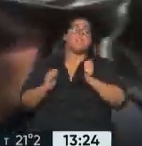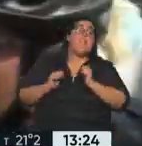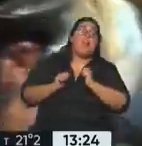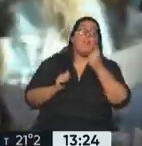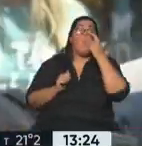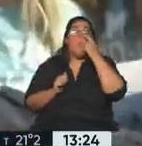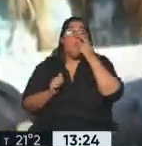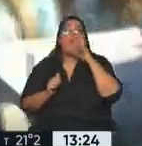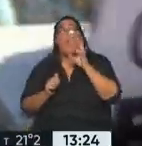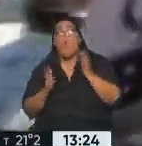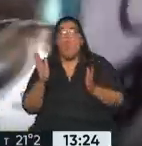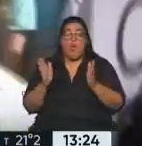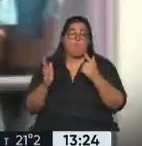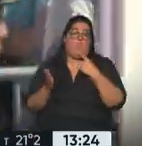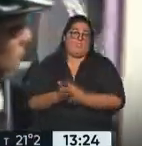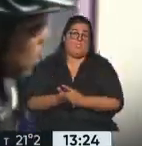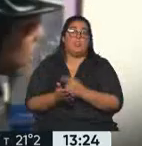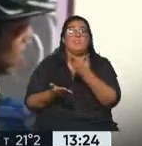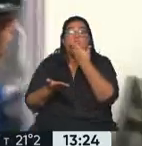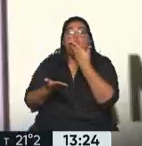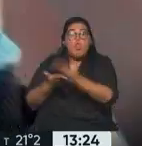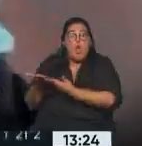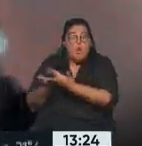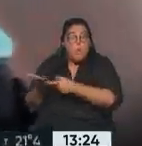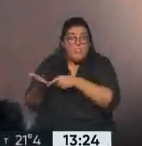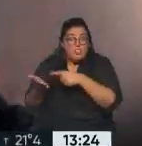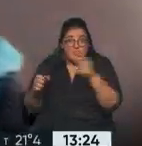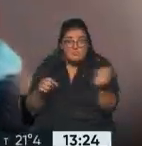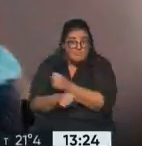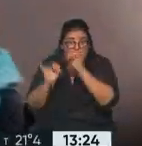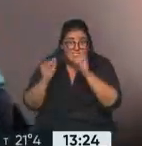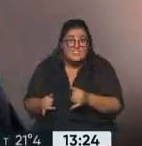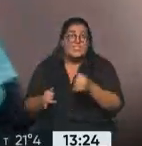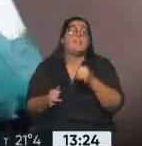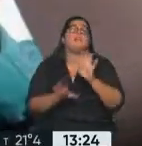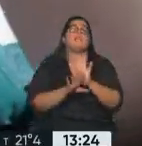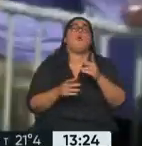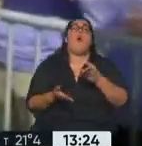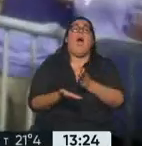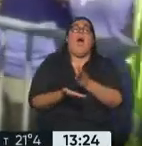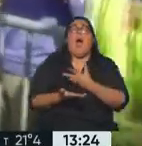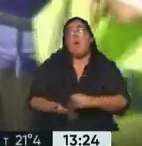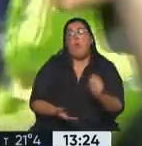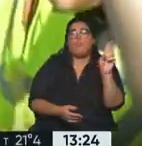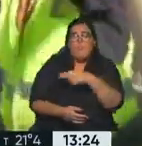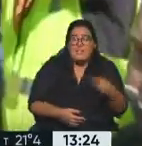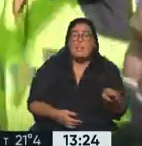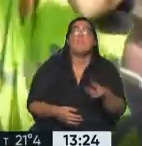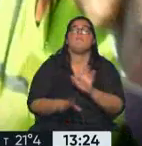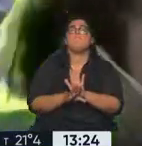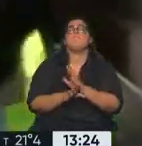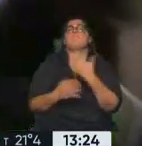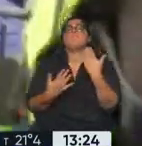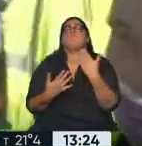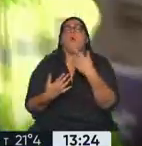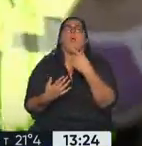julio. Si el documento resulta en la revocación del fallo Roe vs. Wade, la Corte delegará a cada estado la facultad de permitir o prohibir